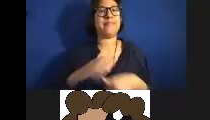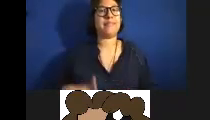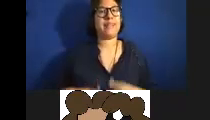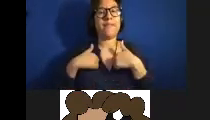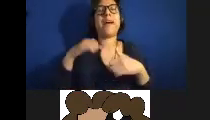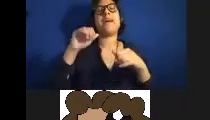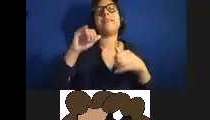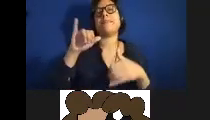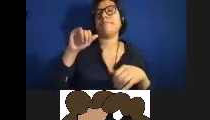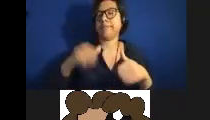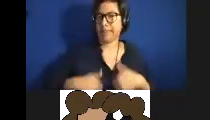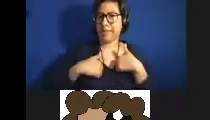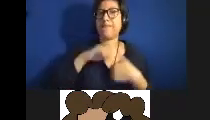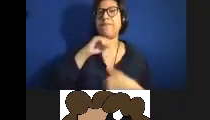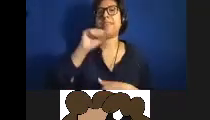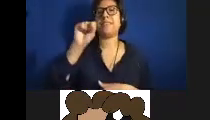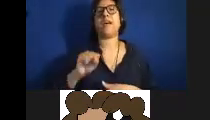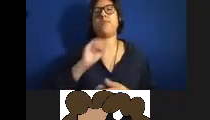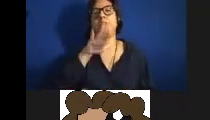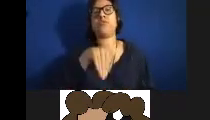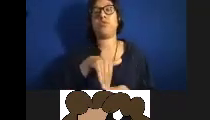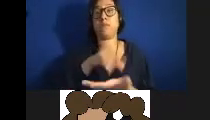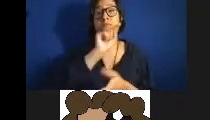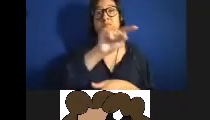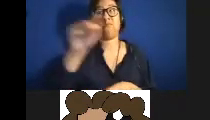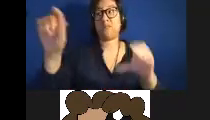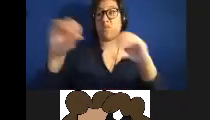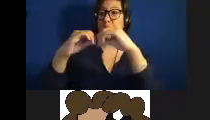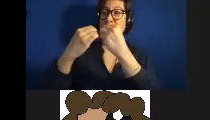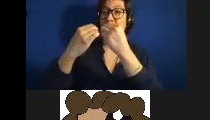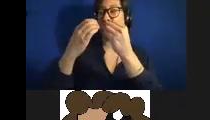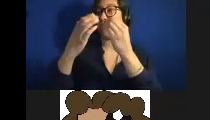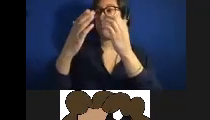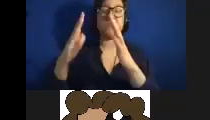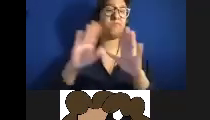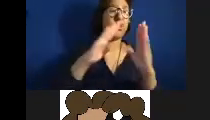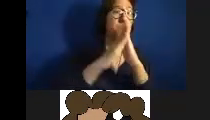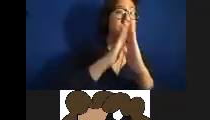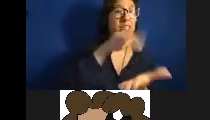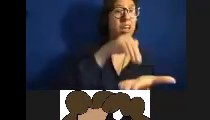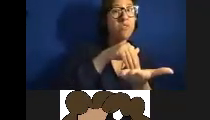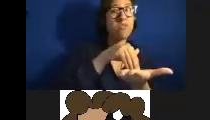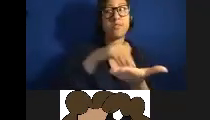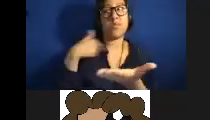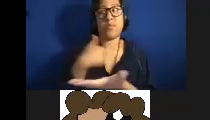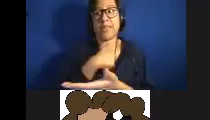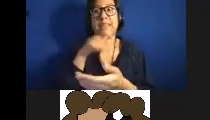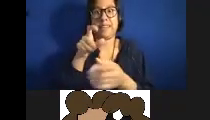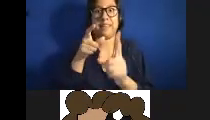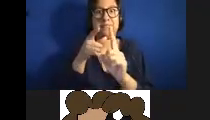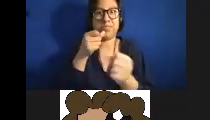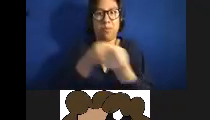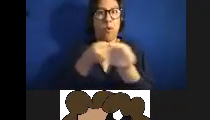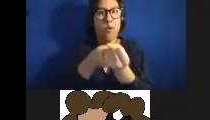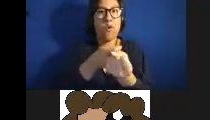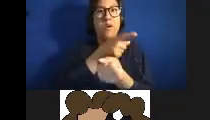in South Central. Most organizations or community centers or things we need support for are